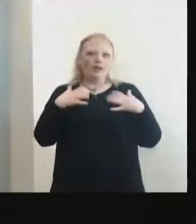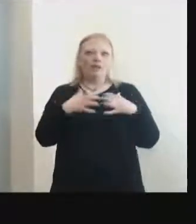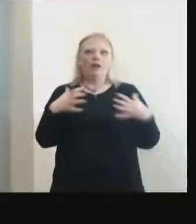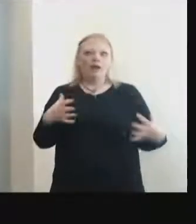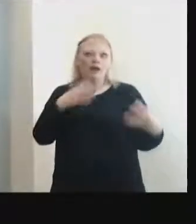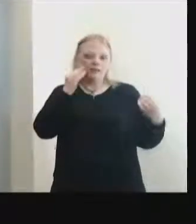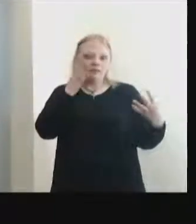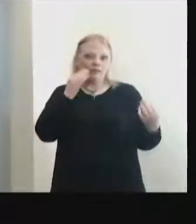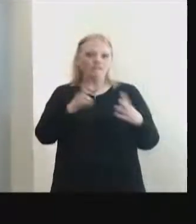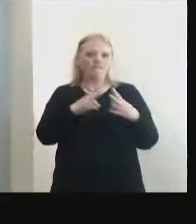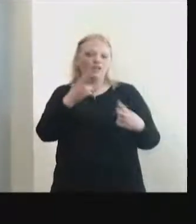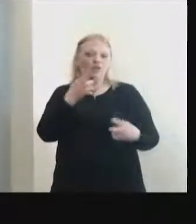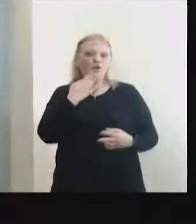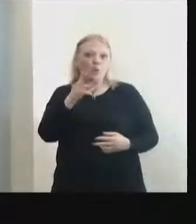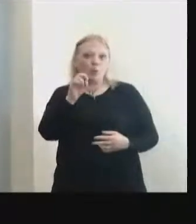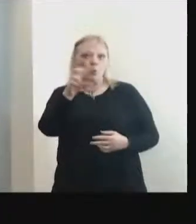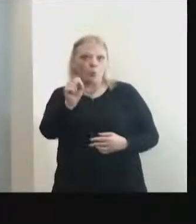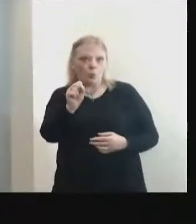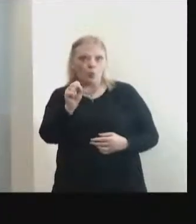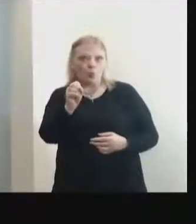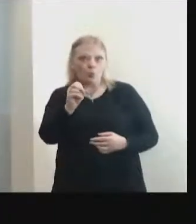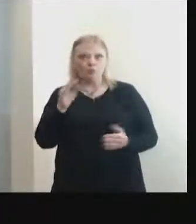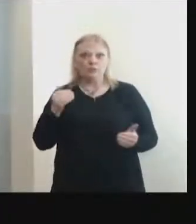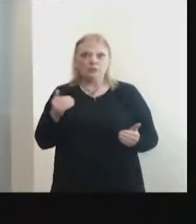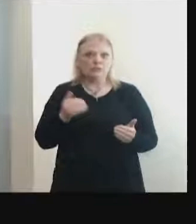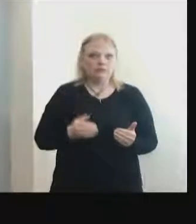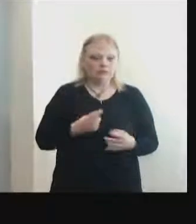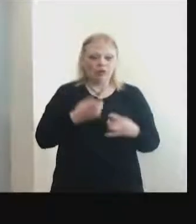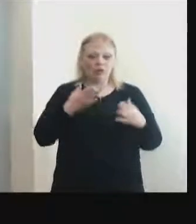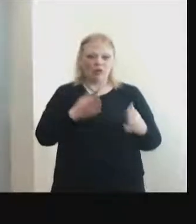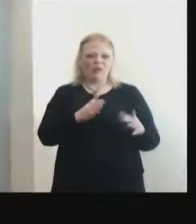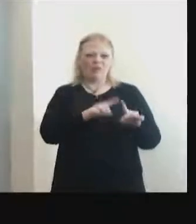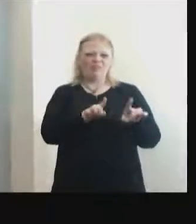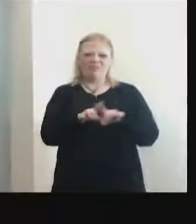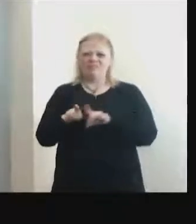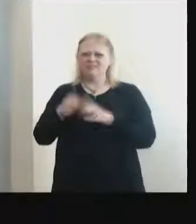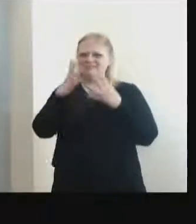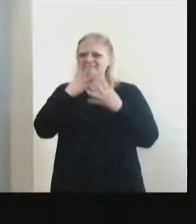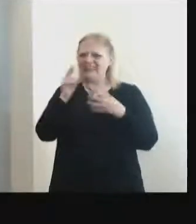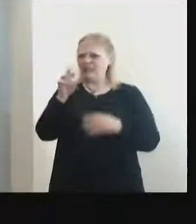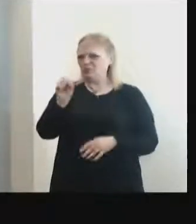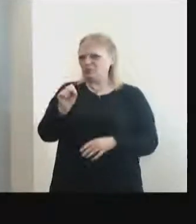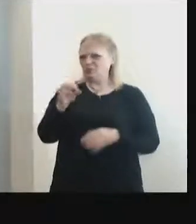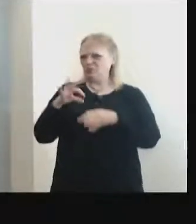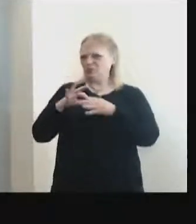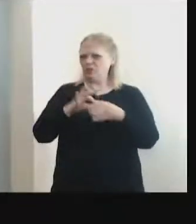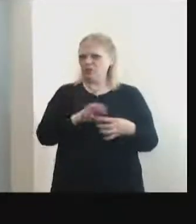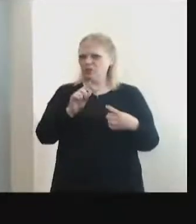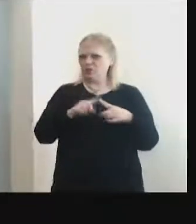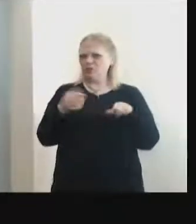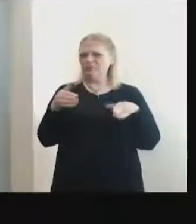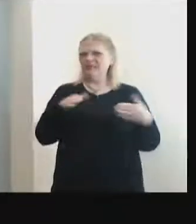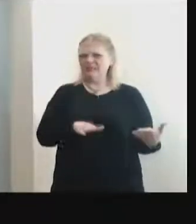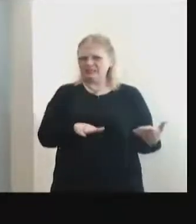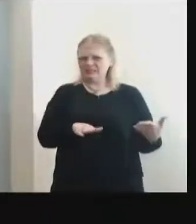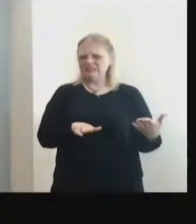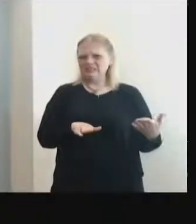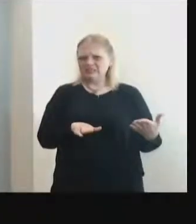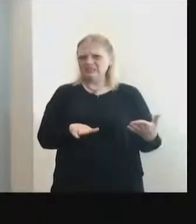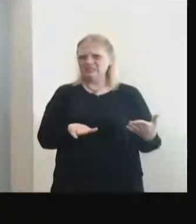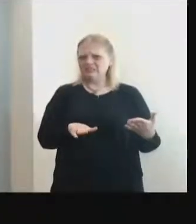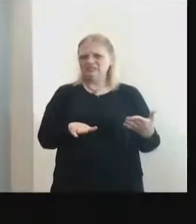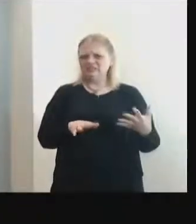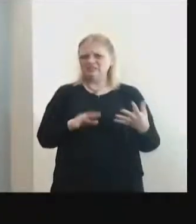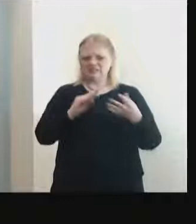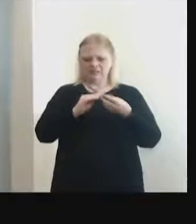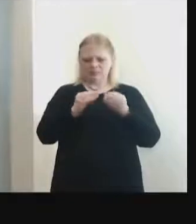very good news. We're headed in the right direction, but also some sad news with regards to deaths that are just a